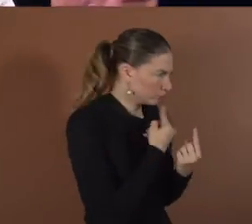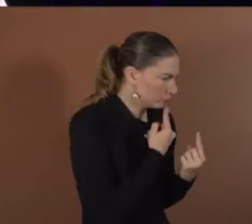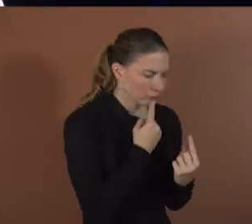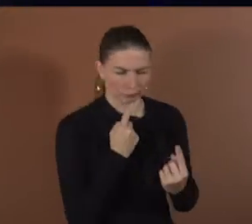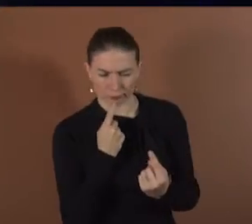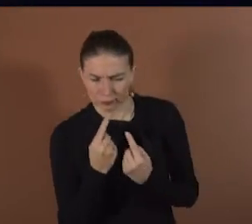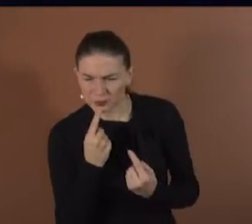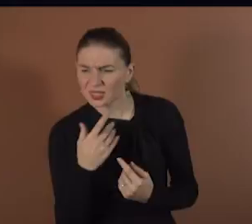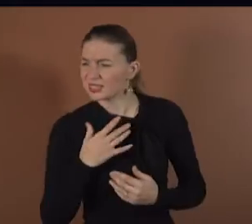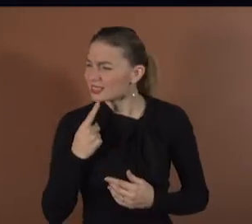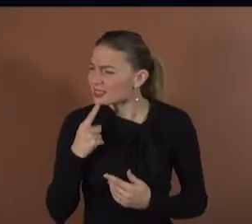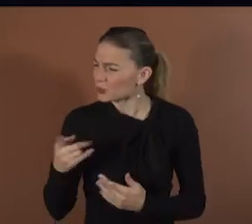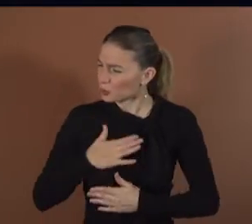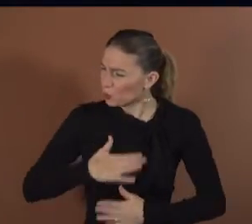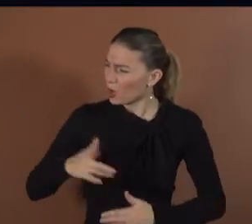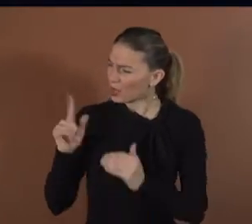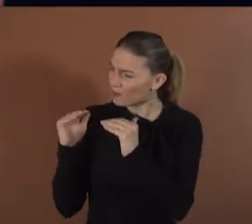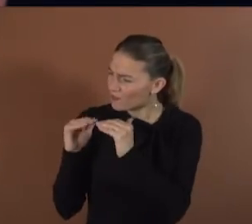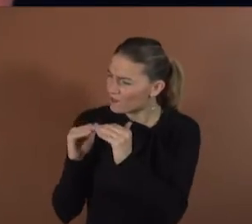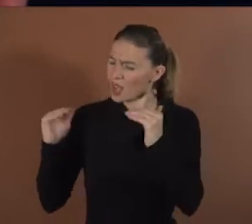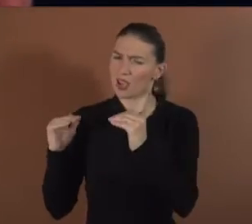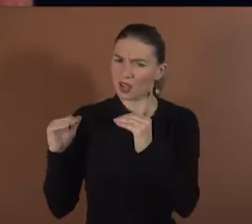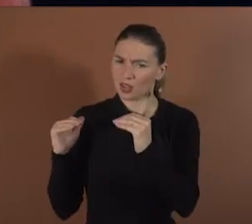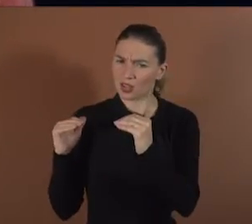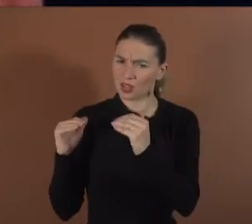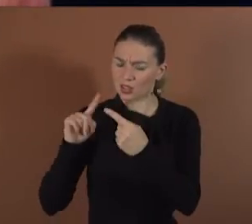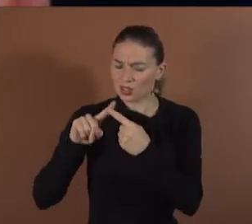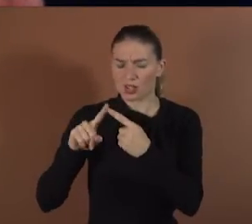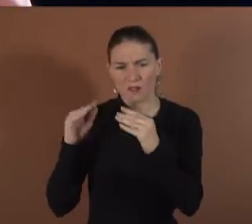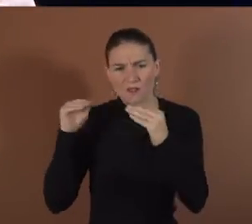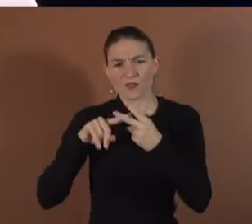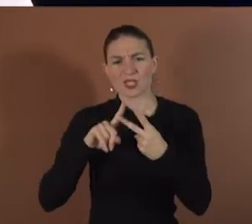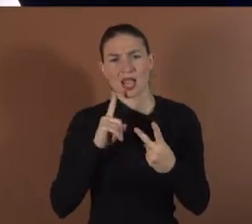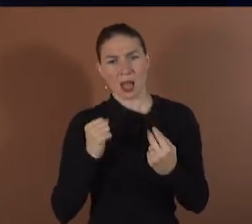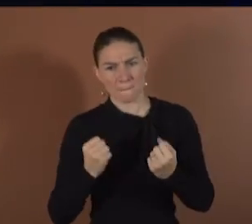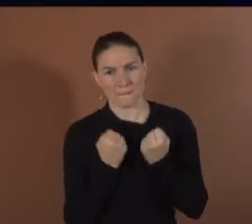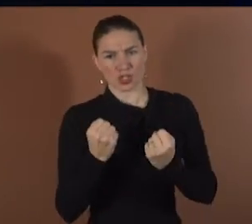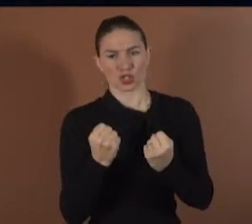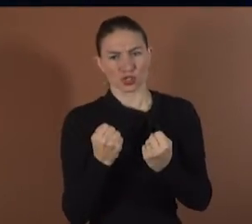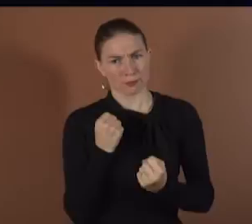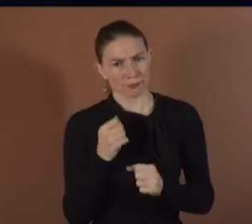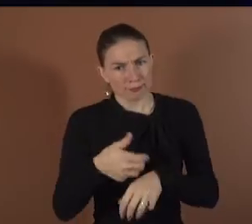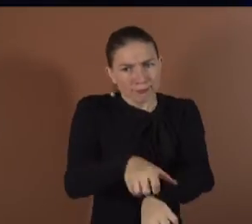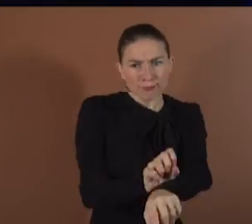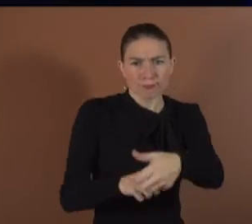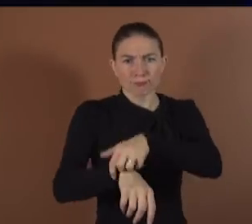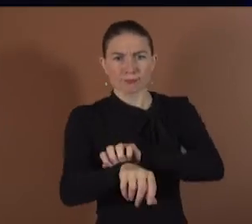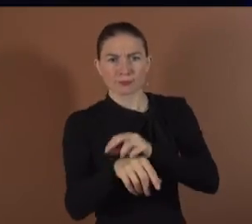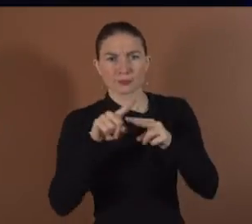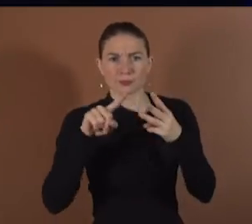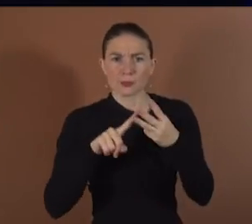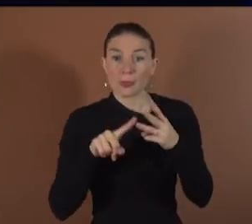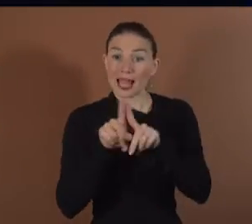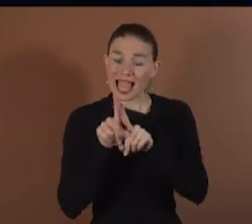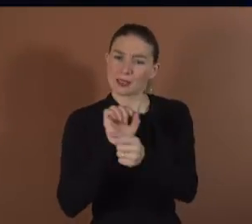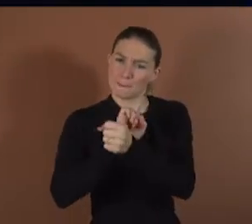deal. Not a fabulous deal, but a fair, ambitious, and binding deal. And year after year, what